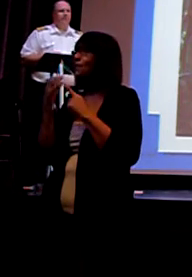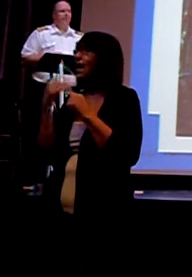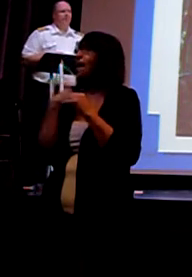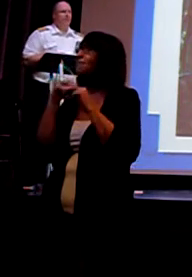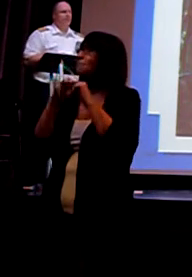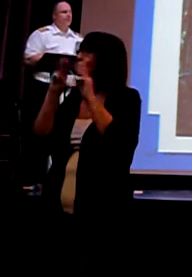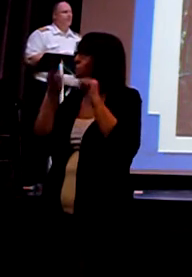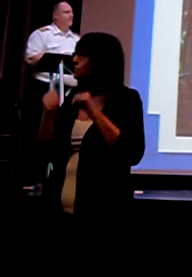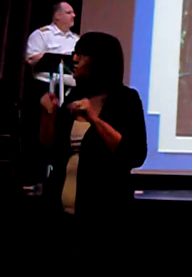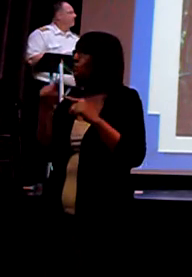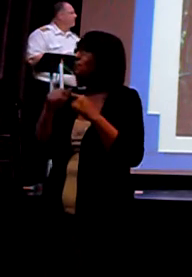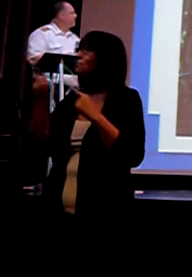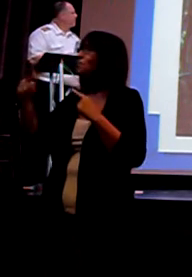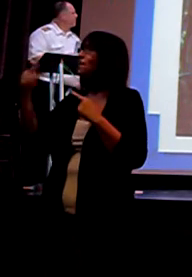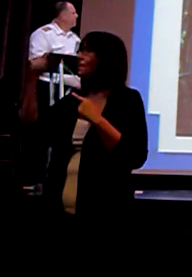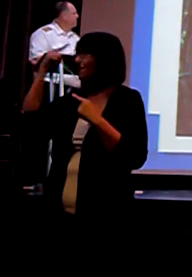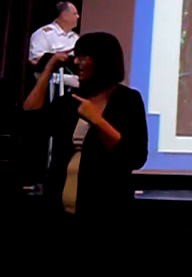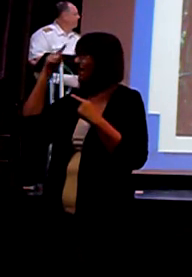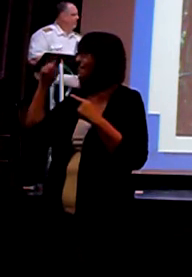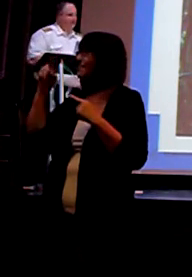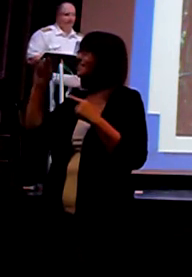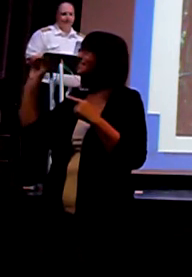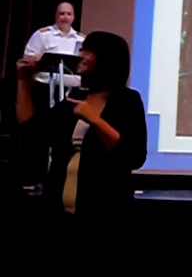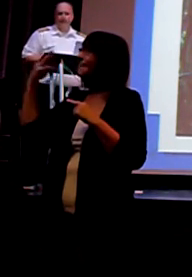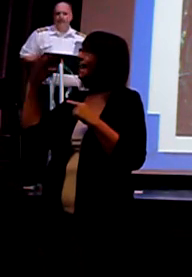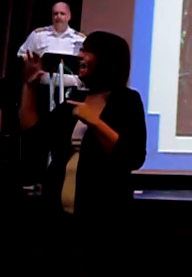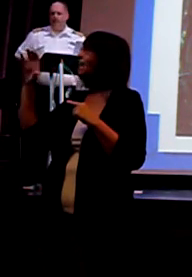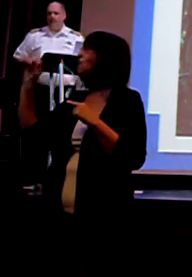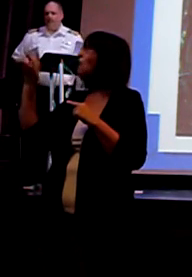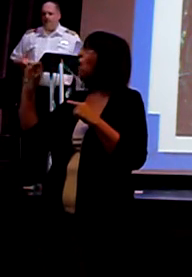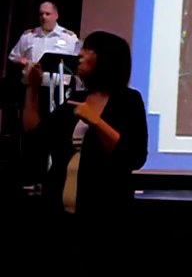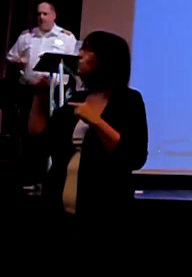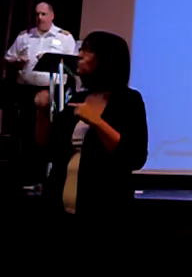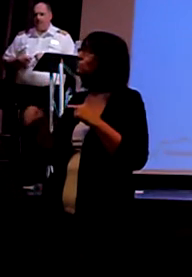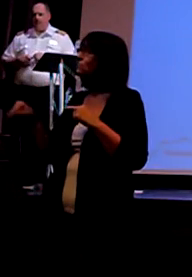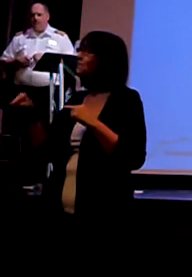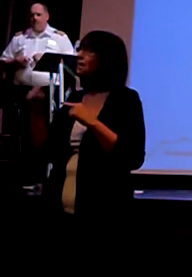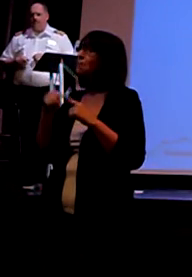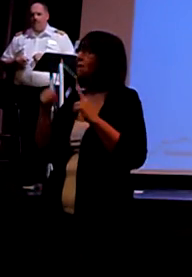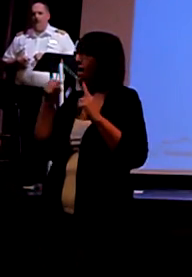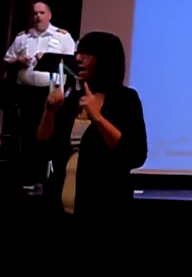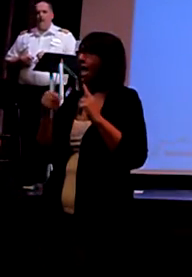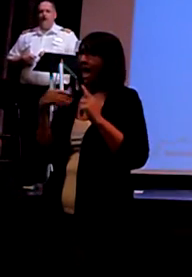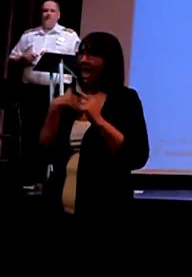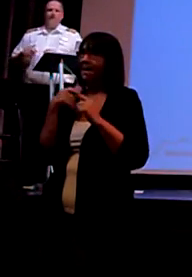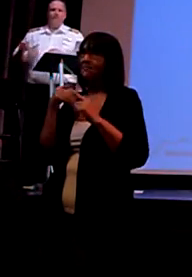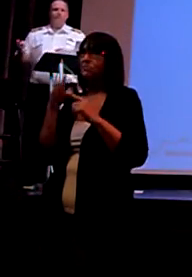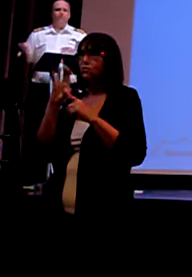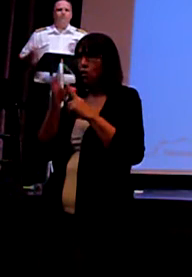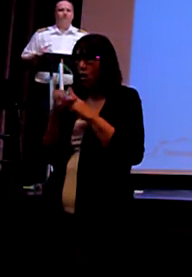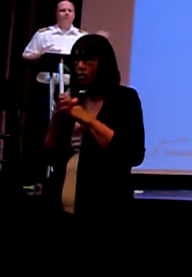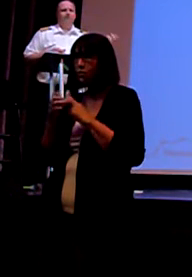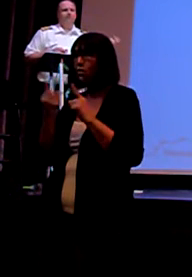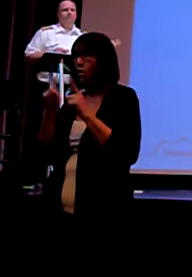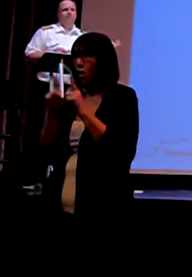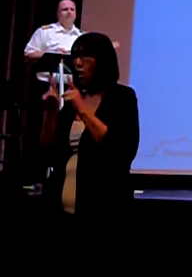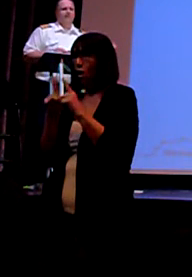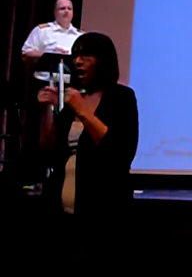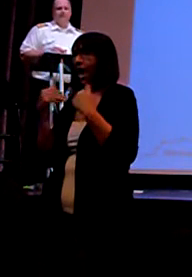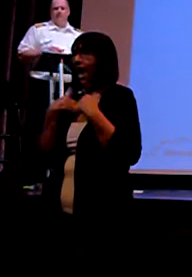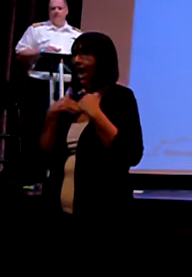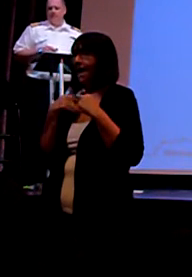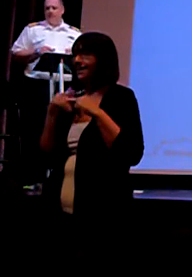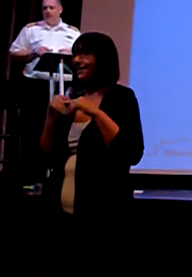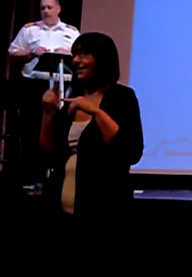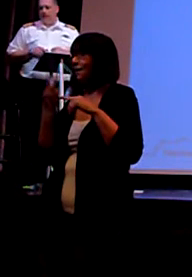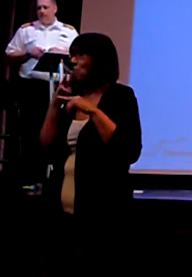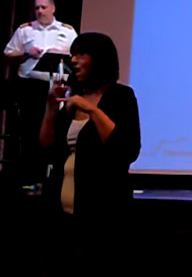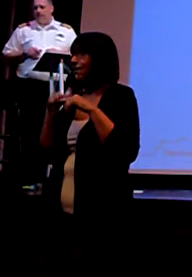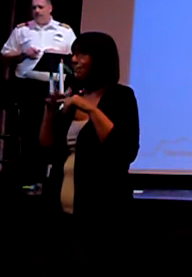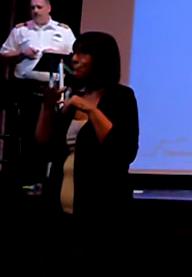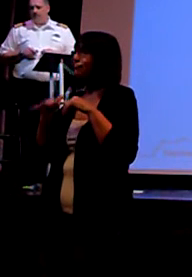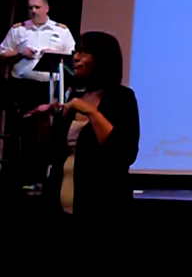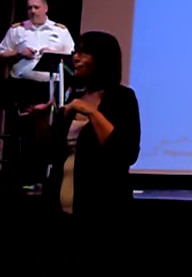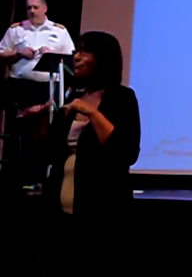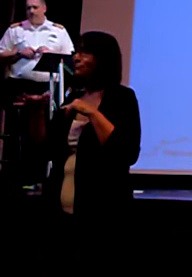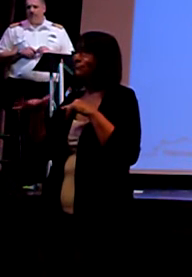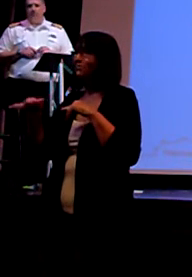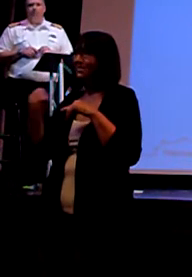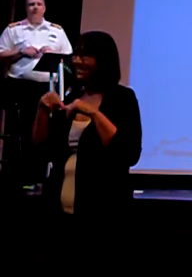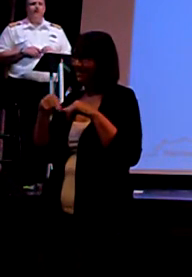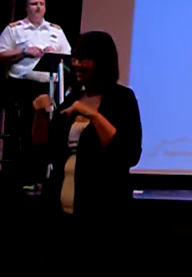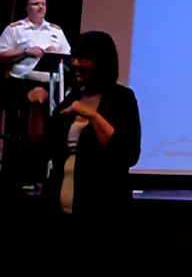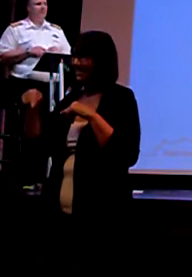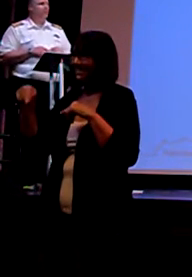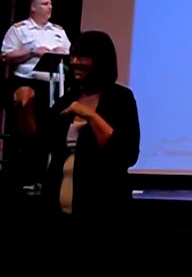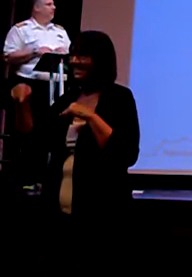think about the sun coast here in Malaga. And then of course we're coming across the Atlantic, and we have a